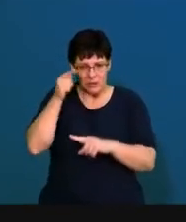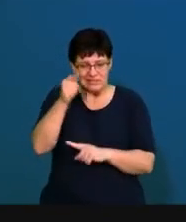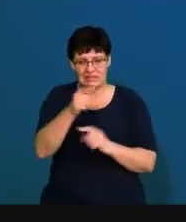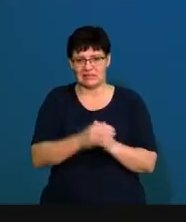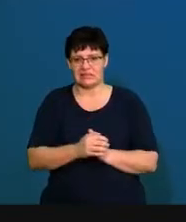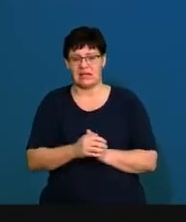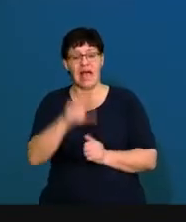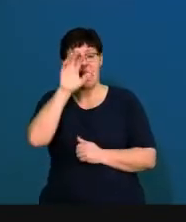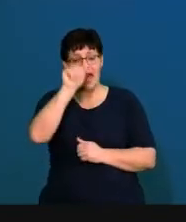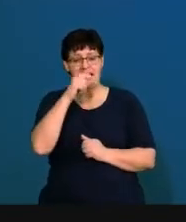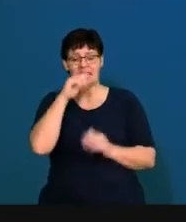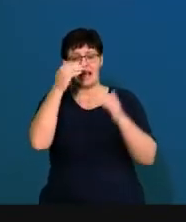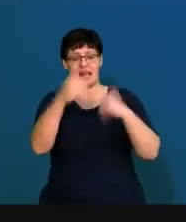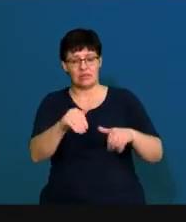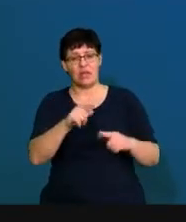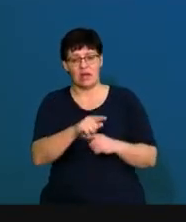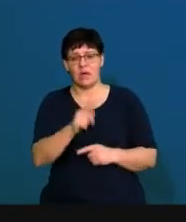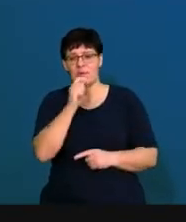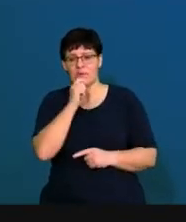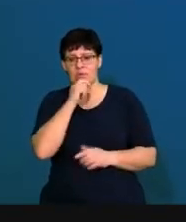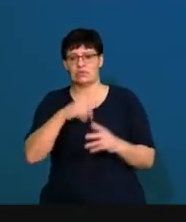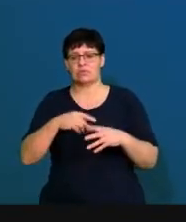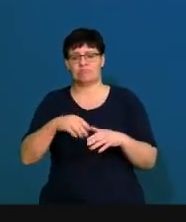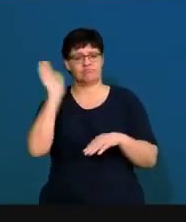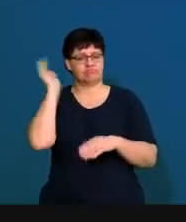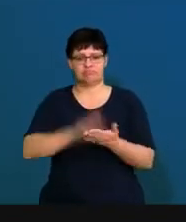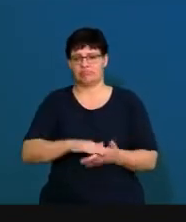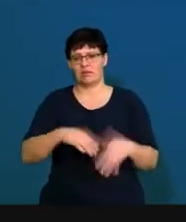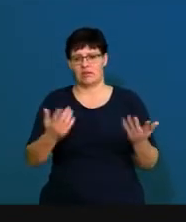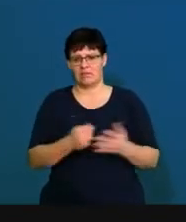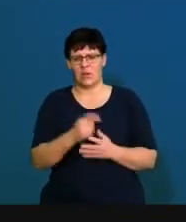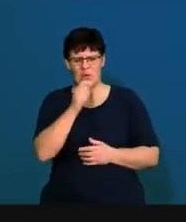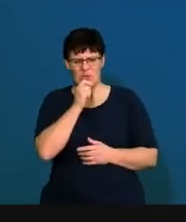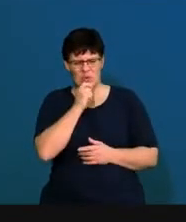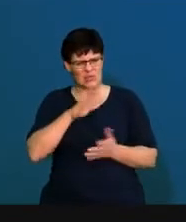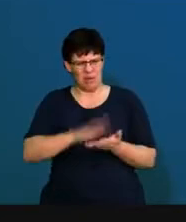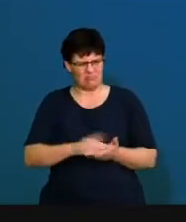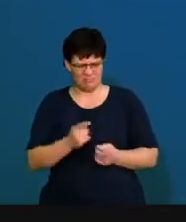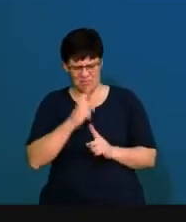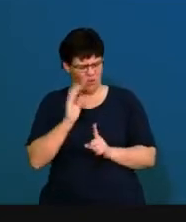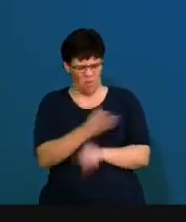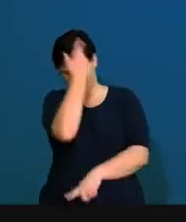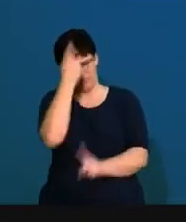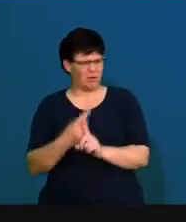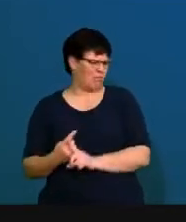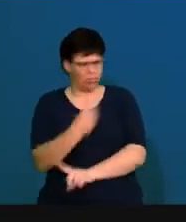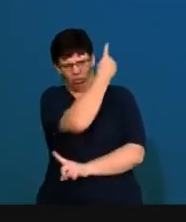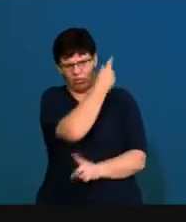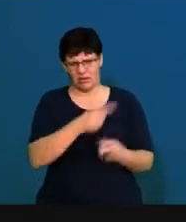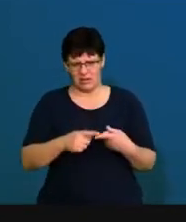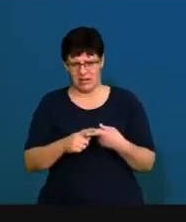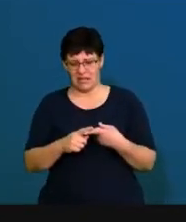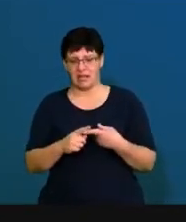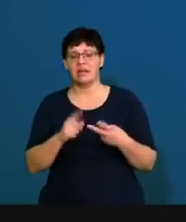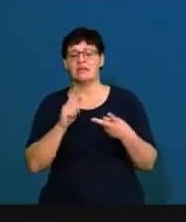A says the limiting reagent has been used up. We don't talk use up when we talk equilibrium, so we eliminate. Okay, the forward